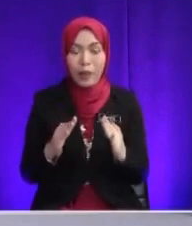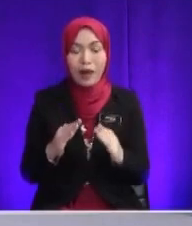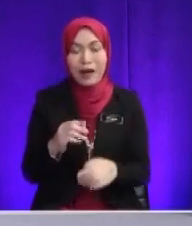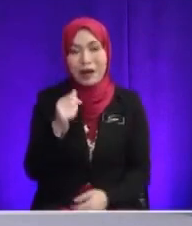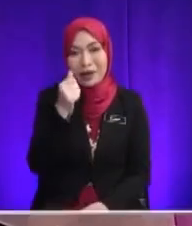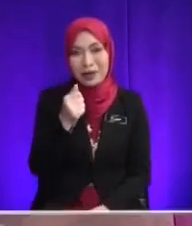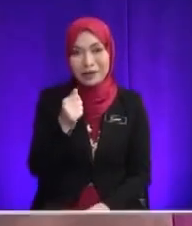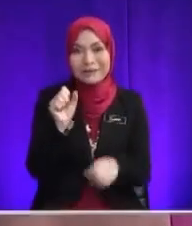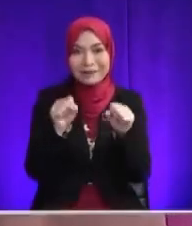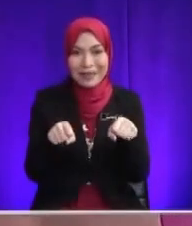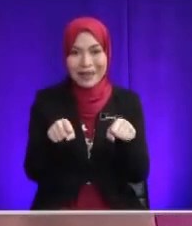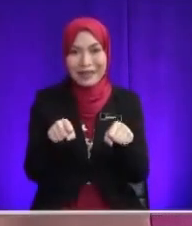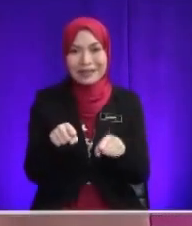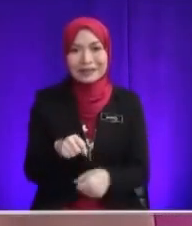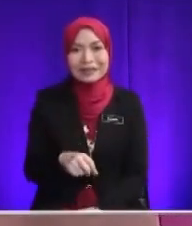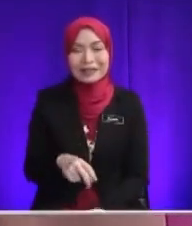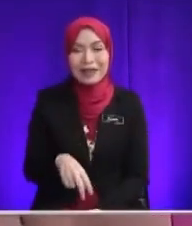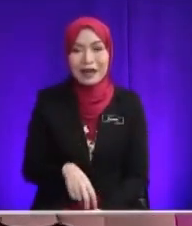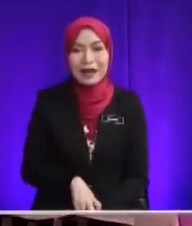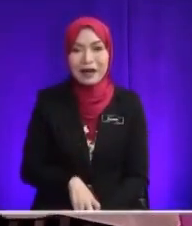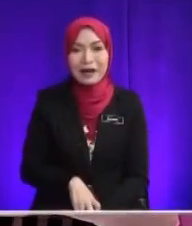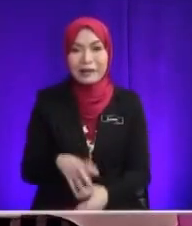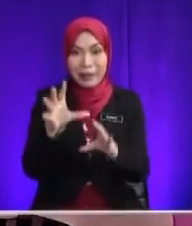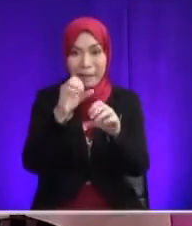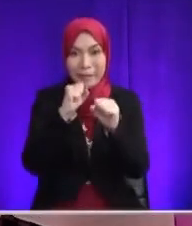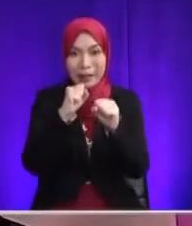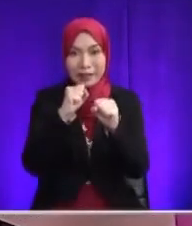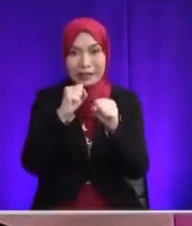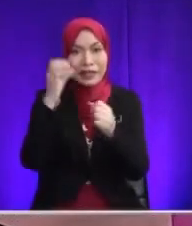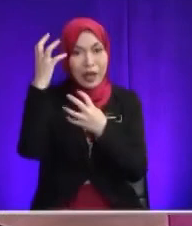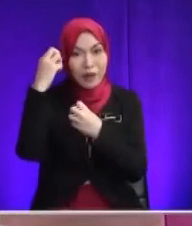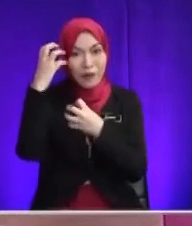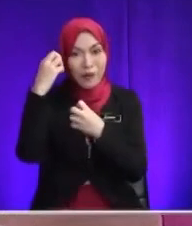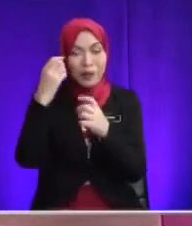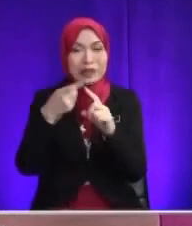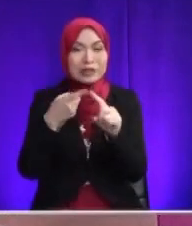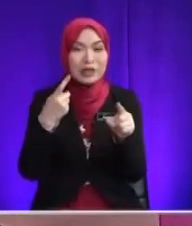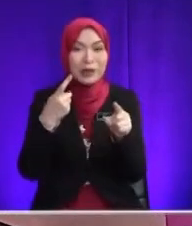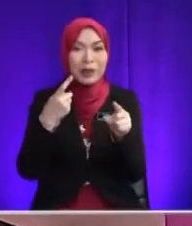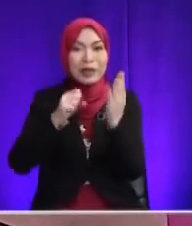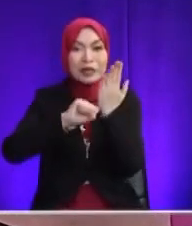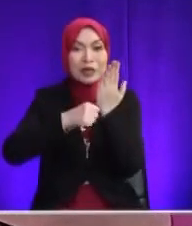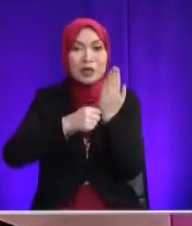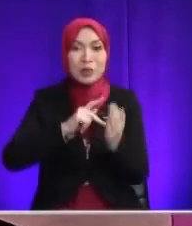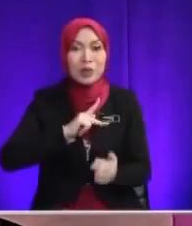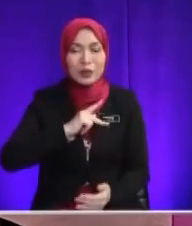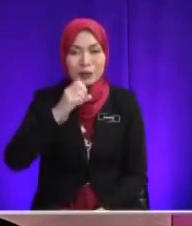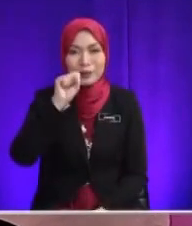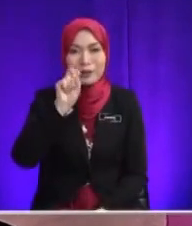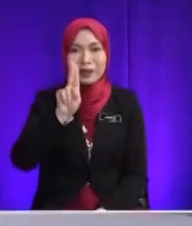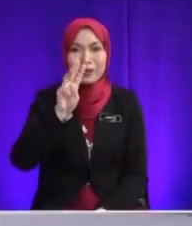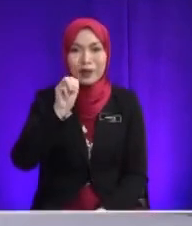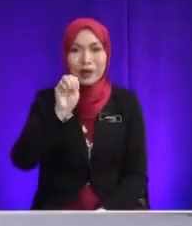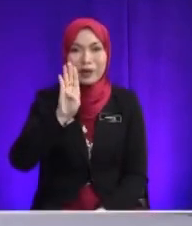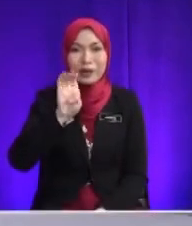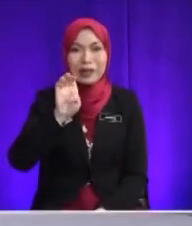this material, teacher? All right. So for the lesson today, the viewers at home and the students can find all the materials at Sumbaku. Okay, Sumbaku.